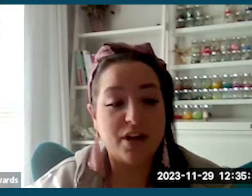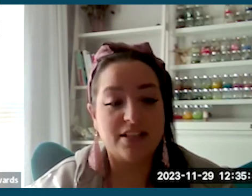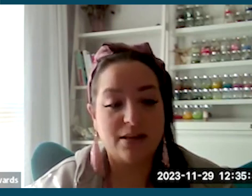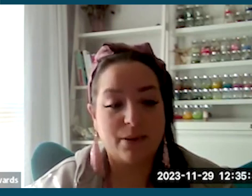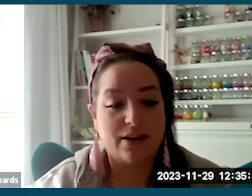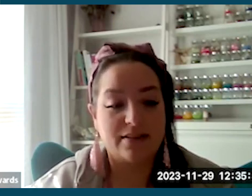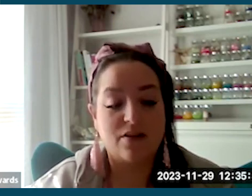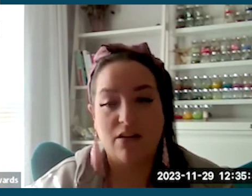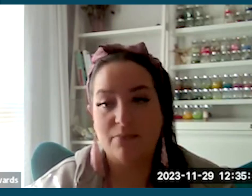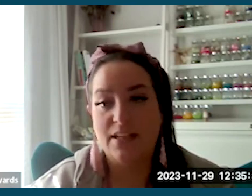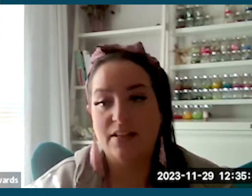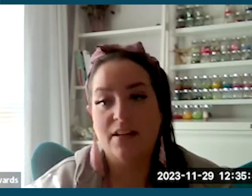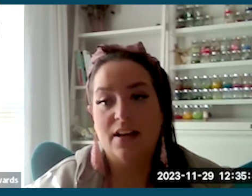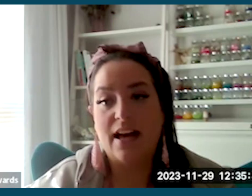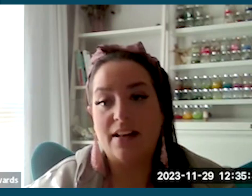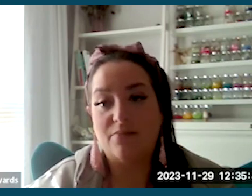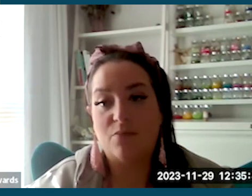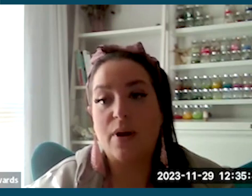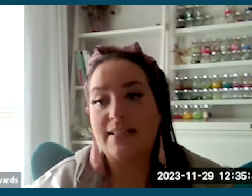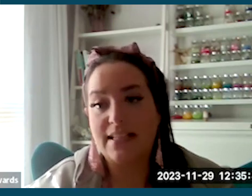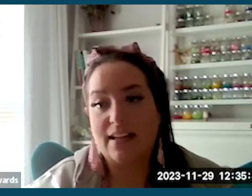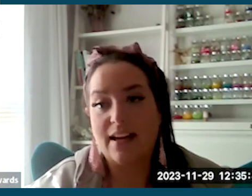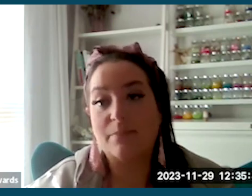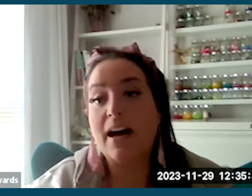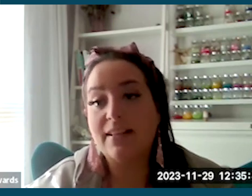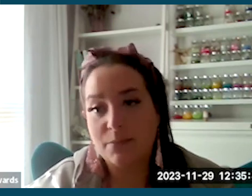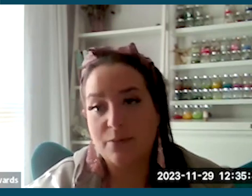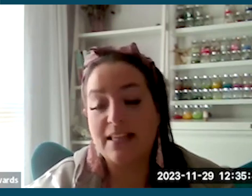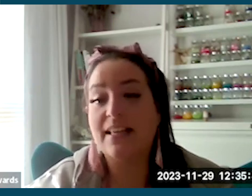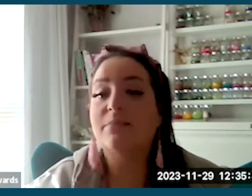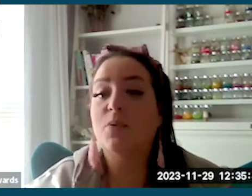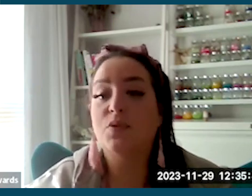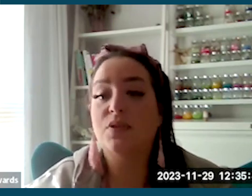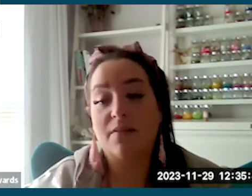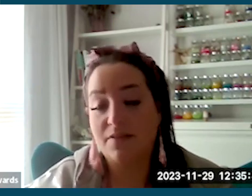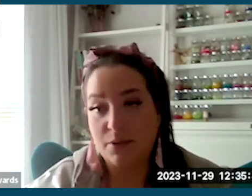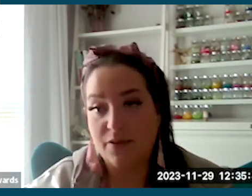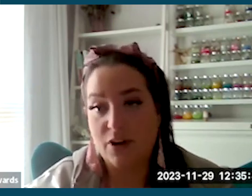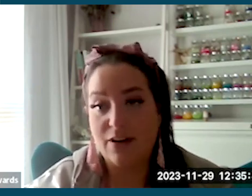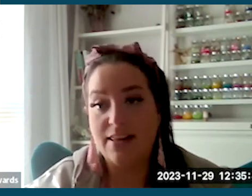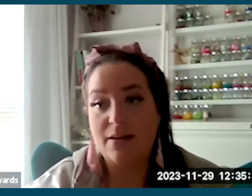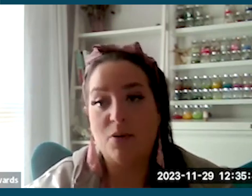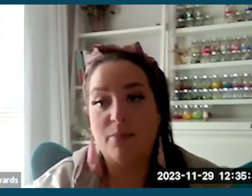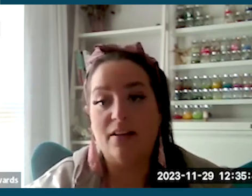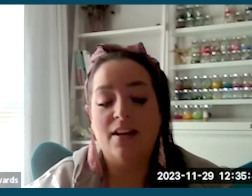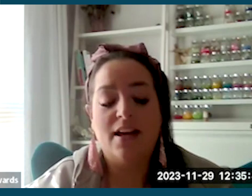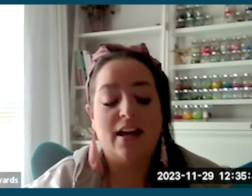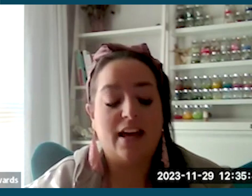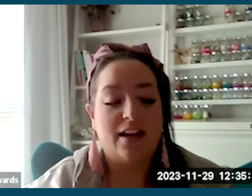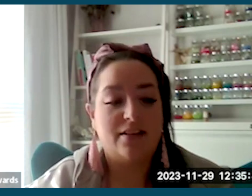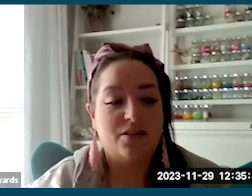I tried to keep her as calm and resting as possible, because that's most comfortable for her in that